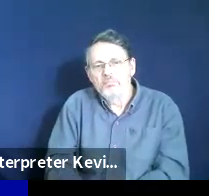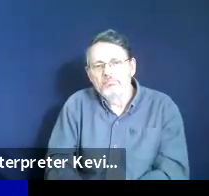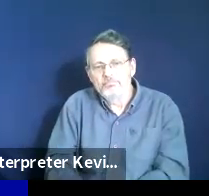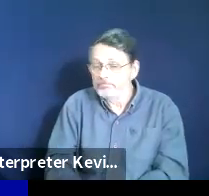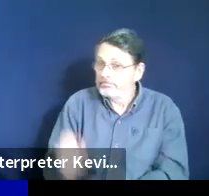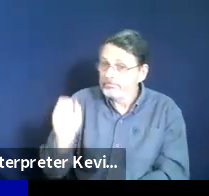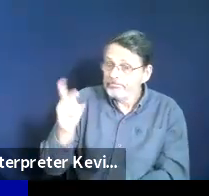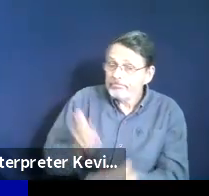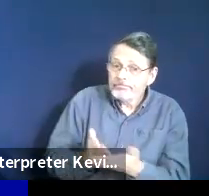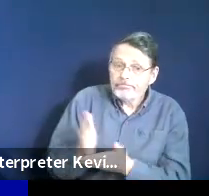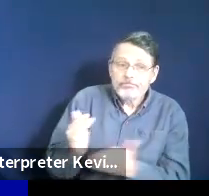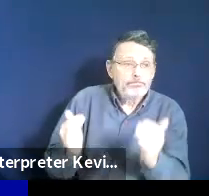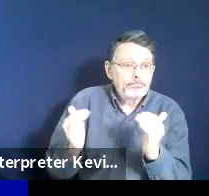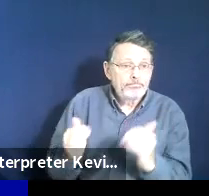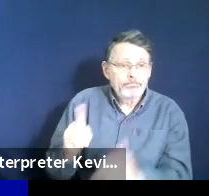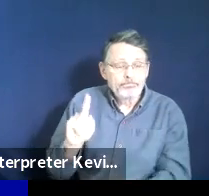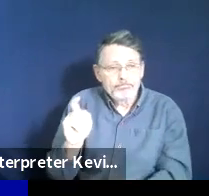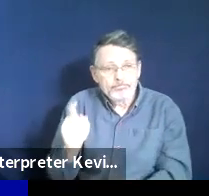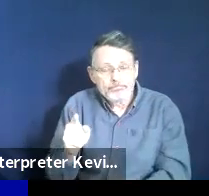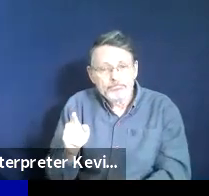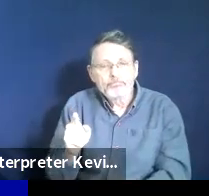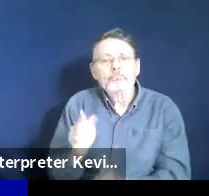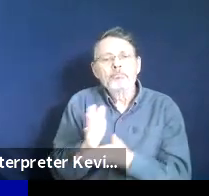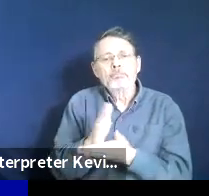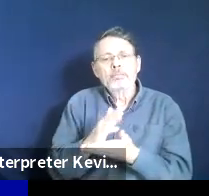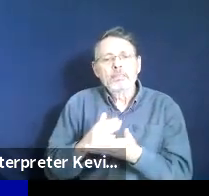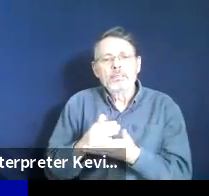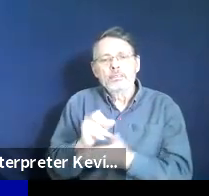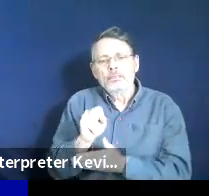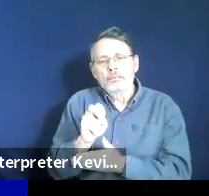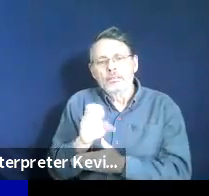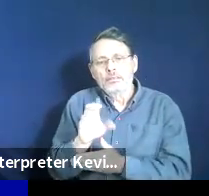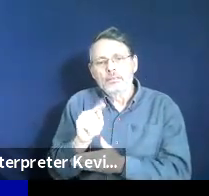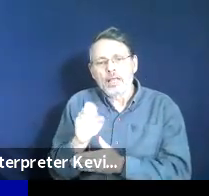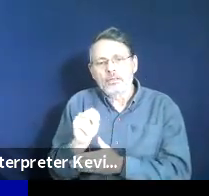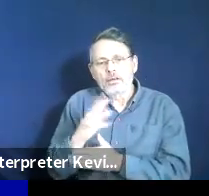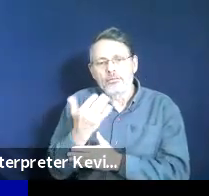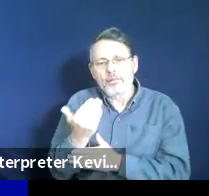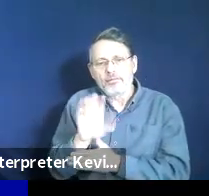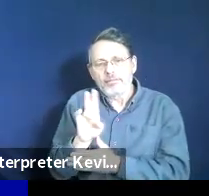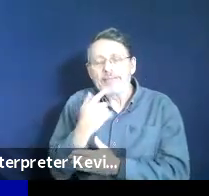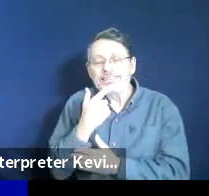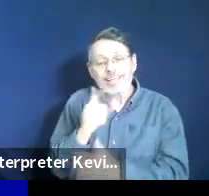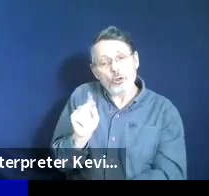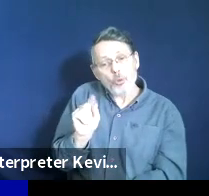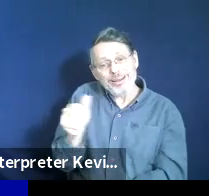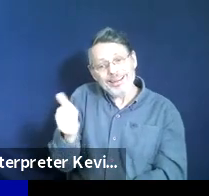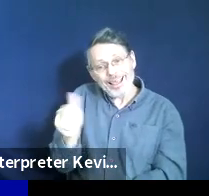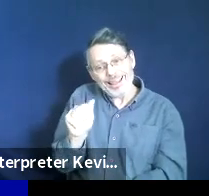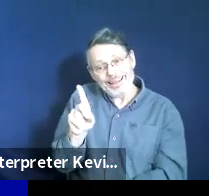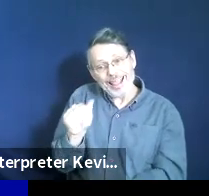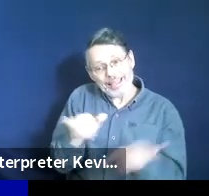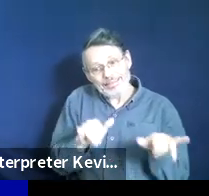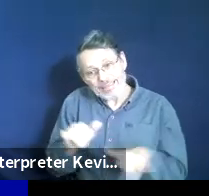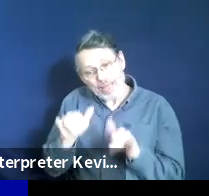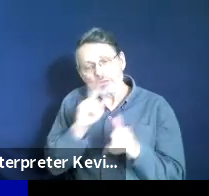All right, next question. Section 1557 states that the 2010 ADA standards is